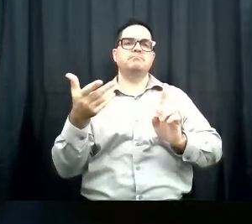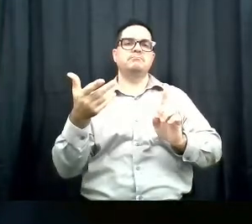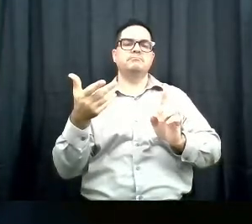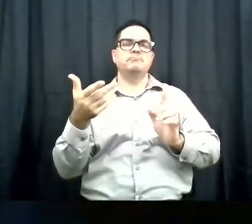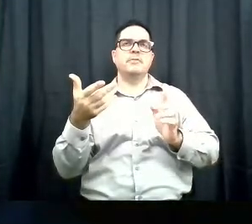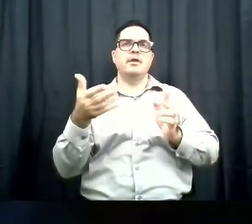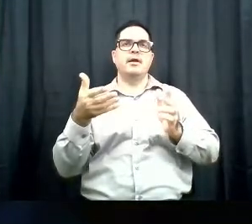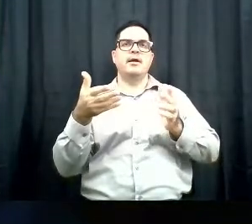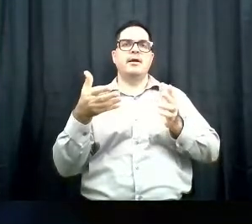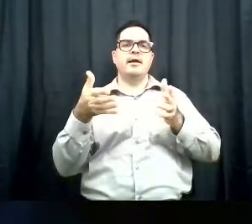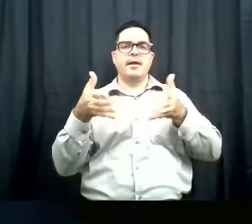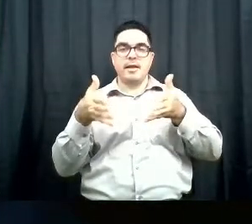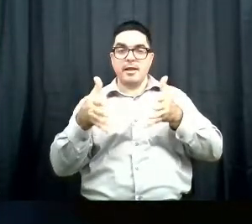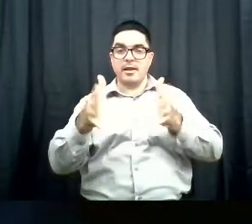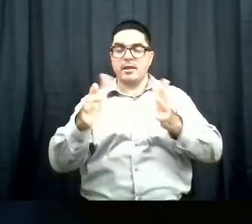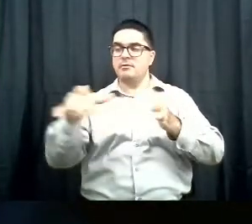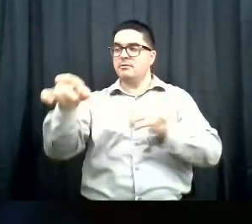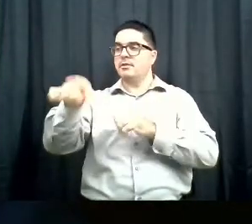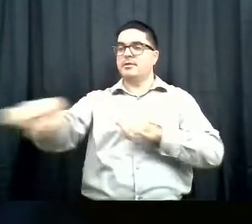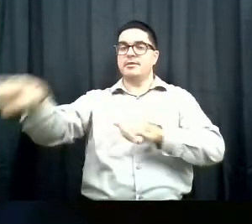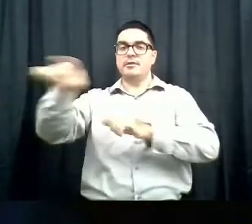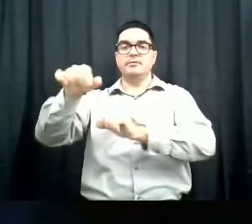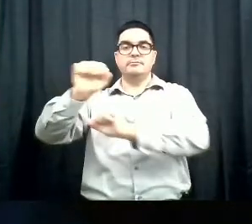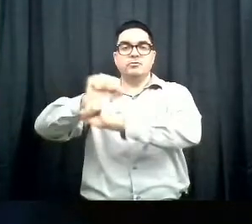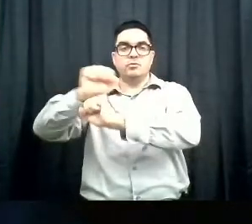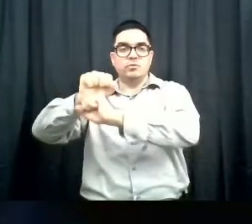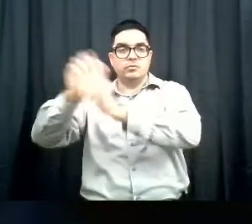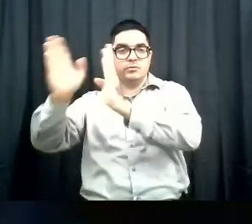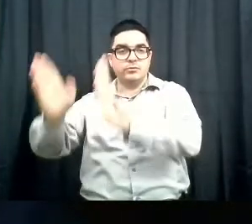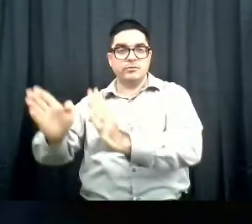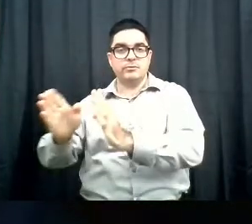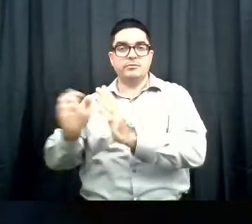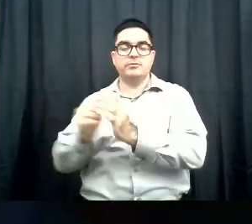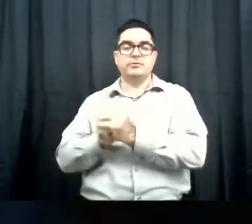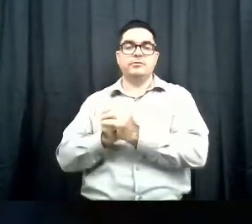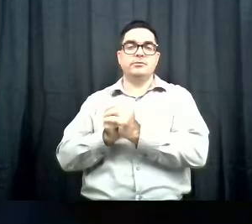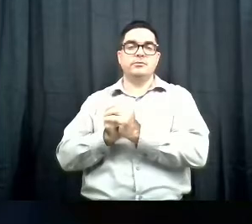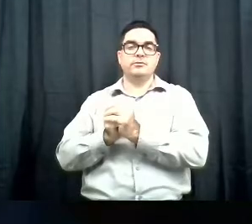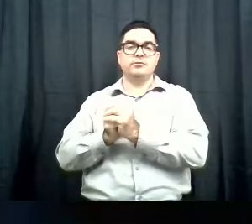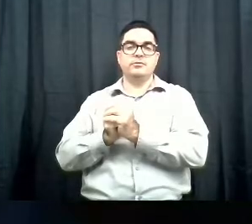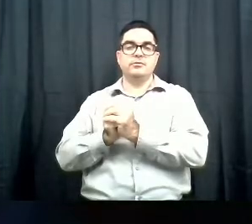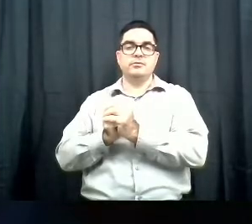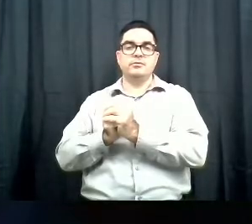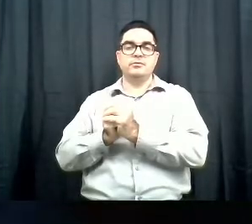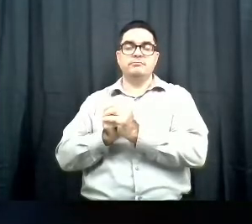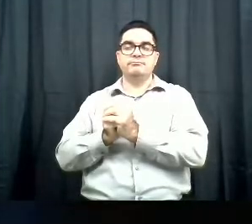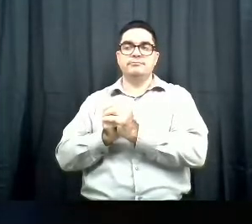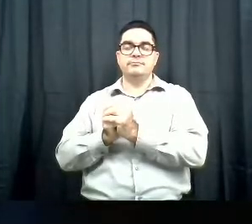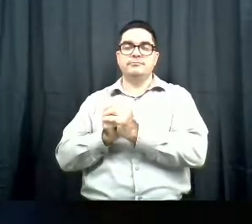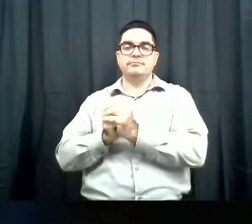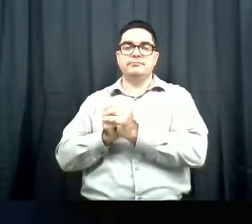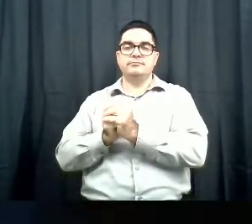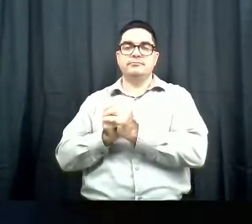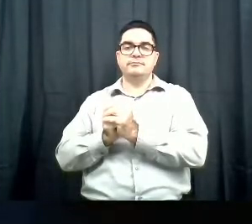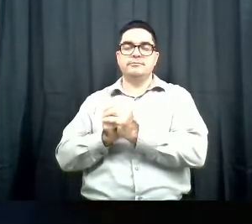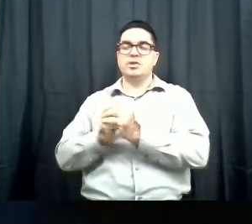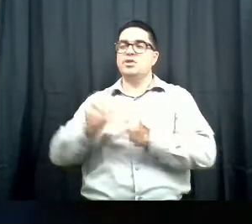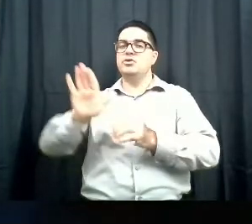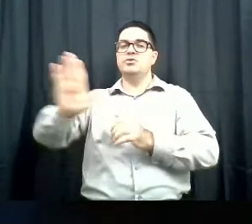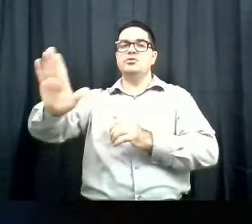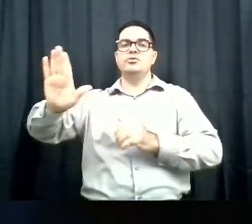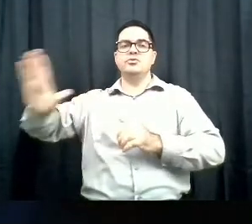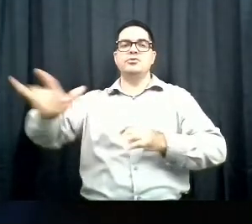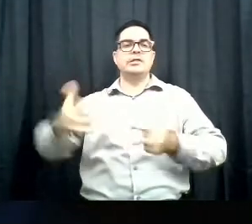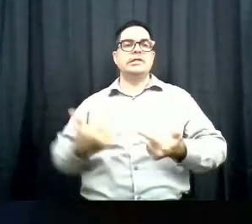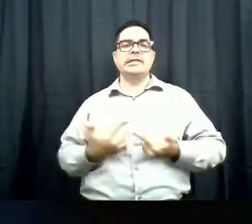allowing those employees that are at that stage that not necessarily they are in the most productive stage of their life, particularly